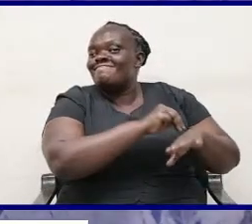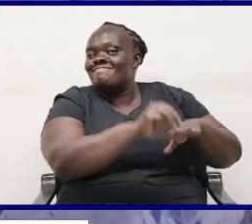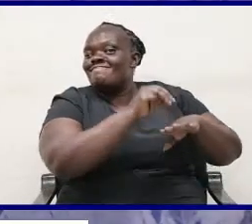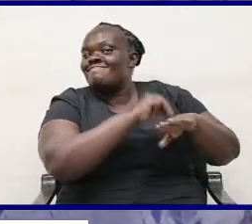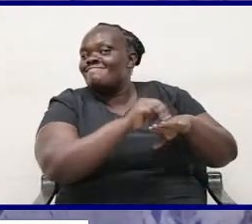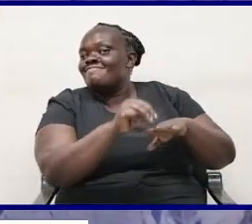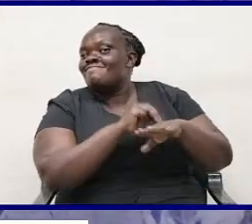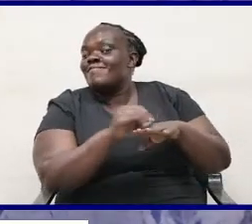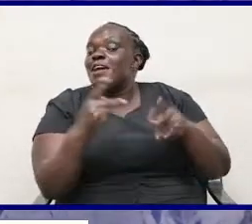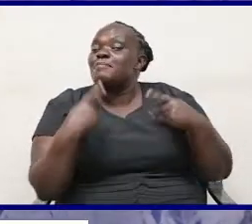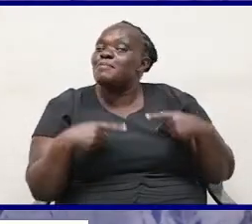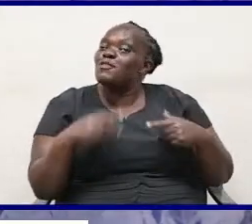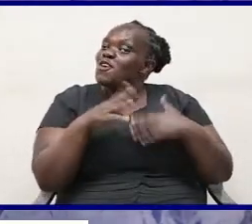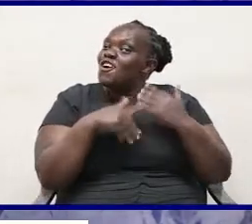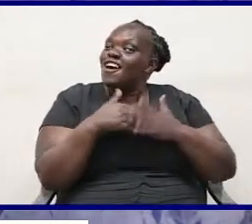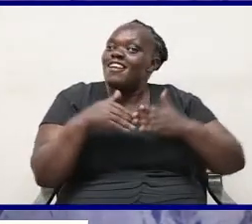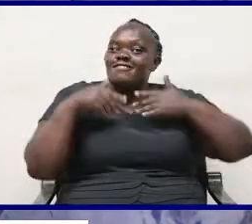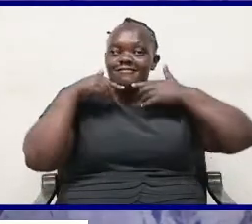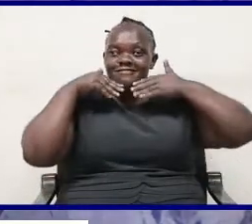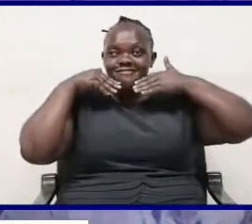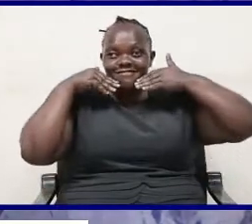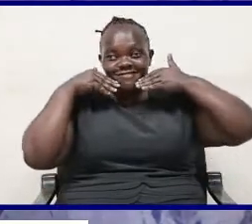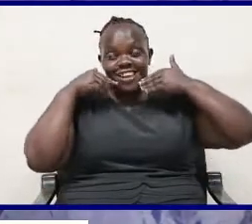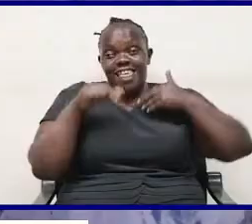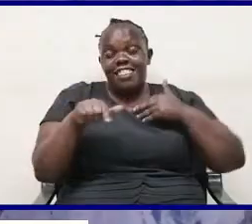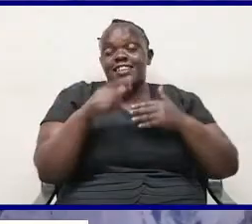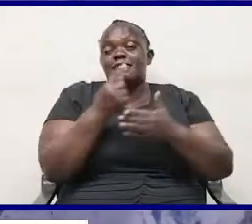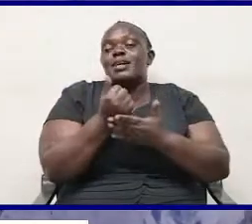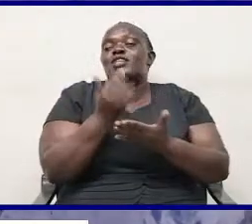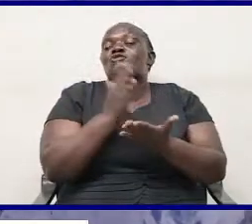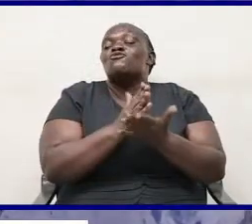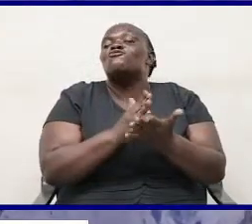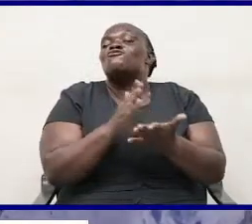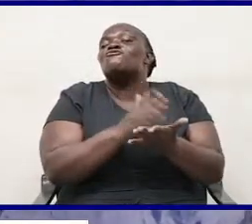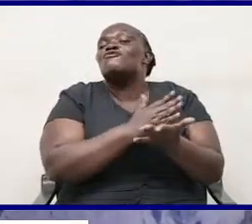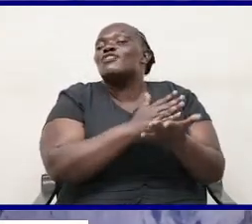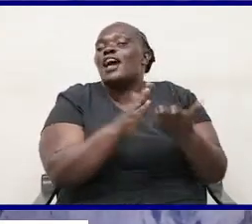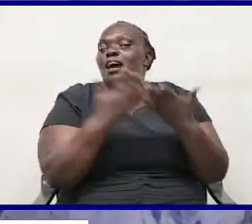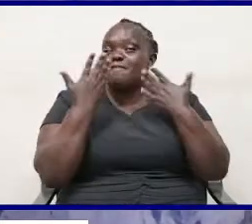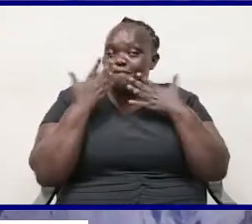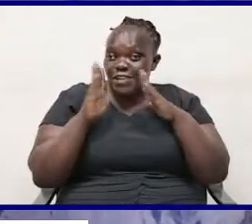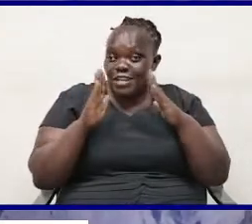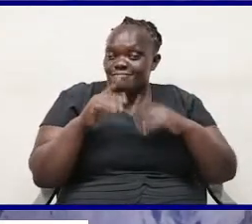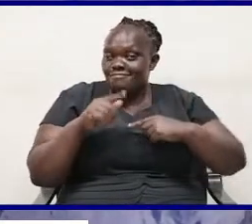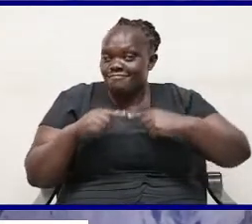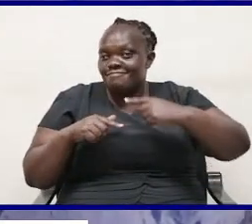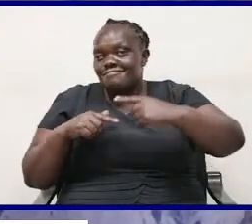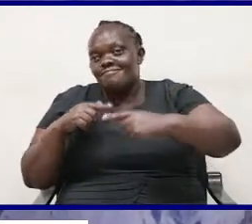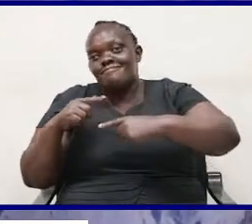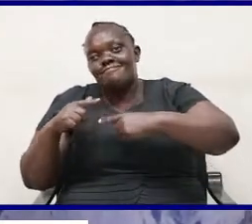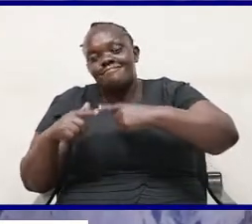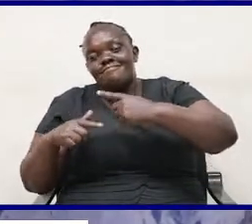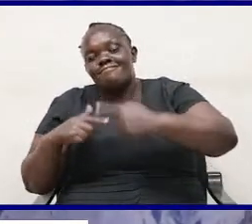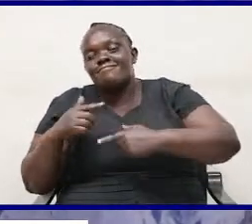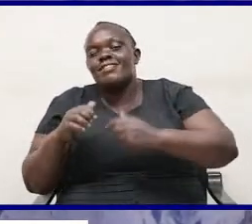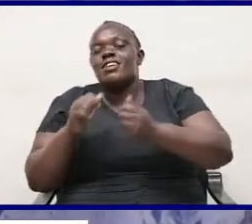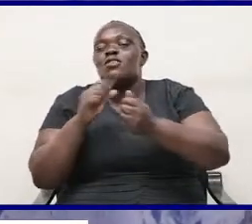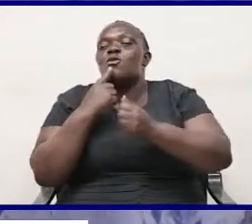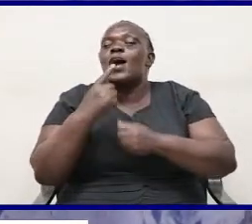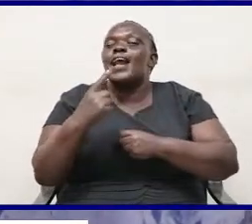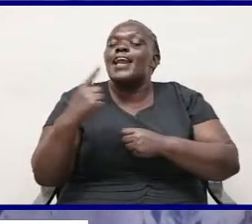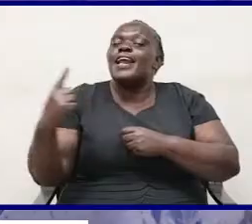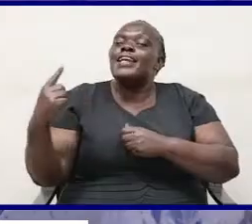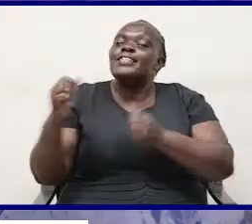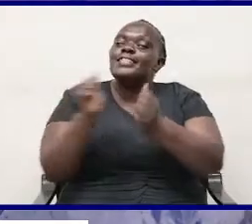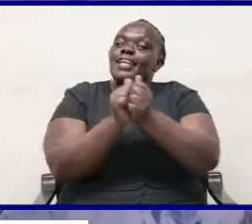tapengele, unaona mtu amesmile hapo hivyo. And this money is already disbursed and will continue to be done so. 110,000